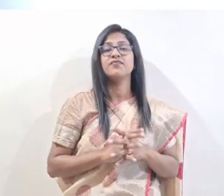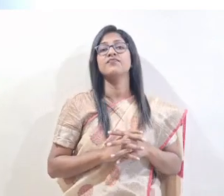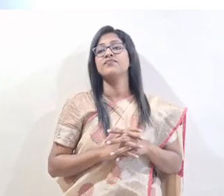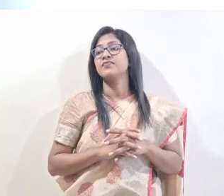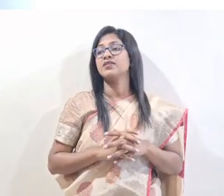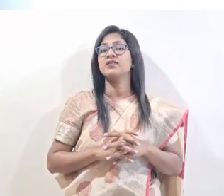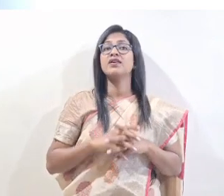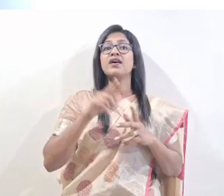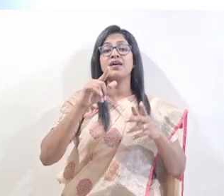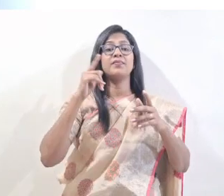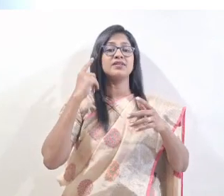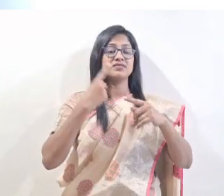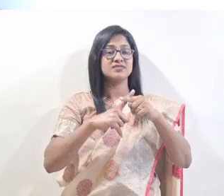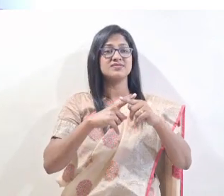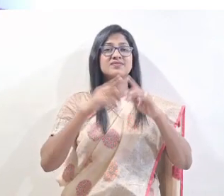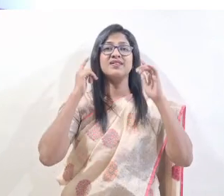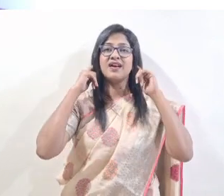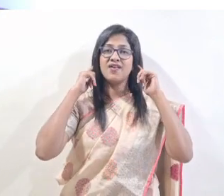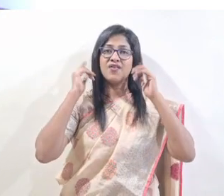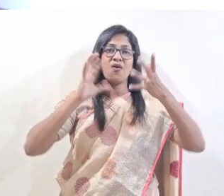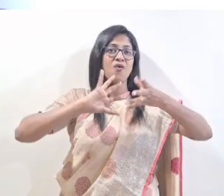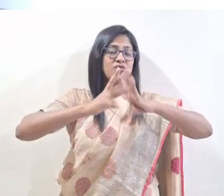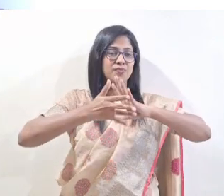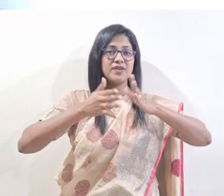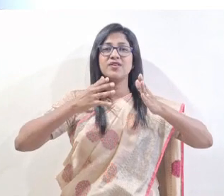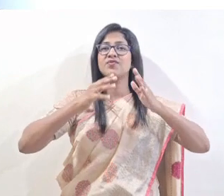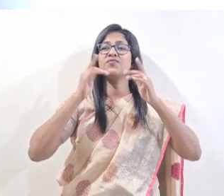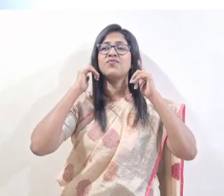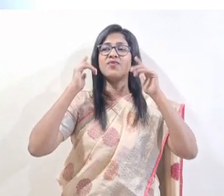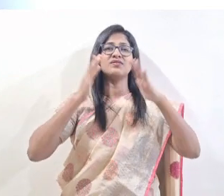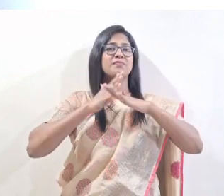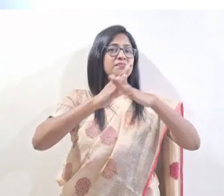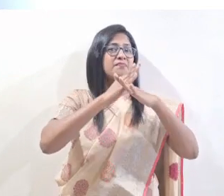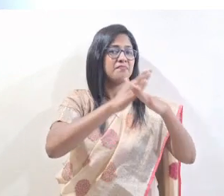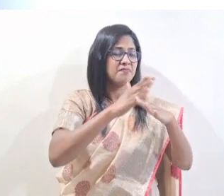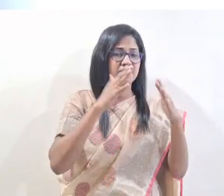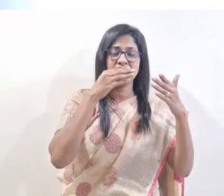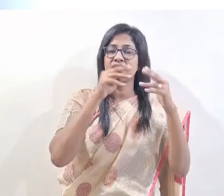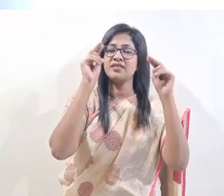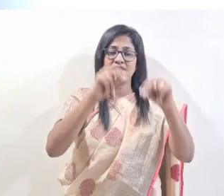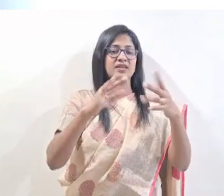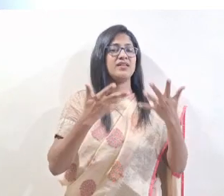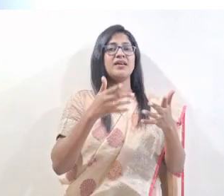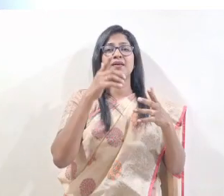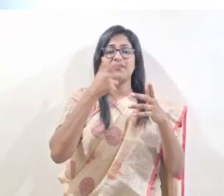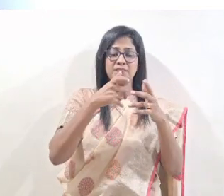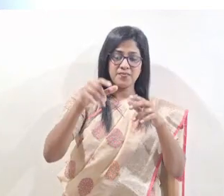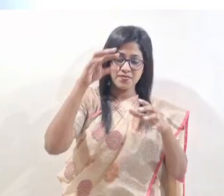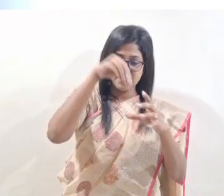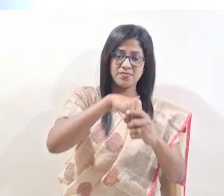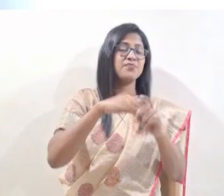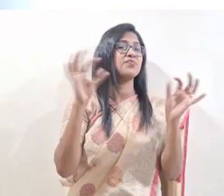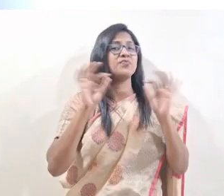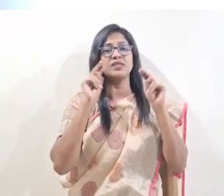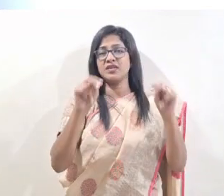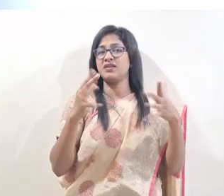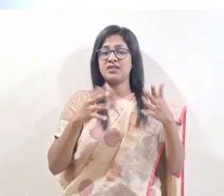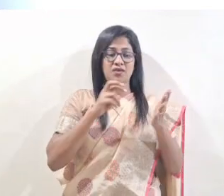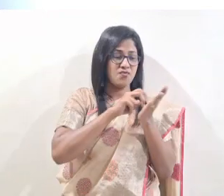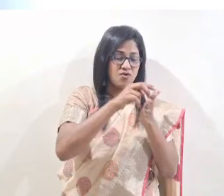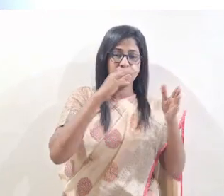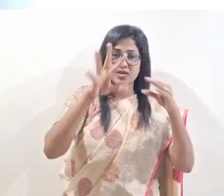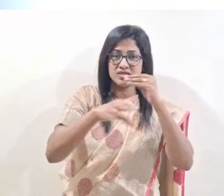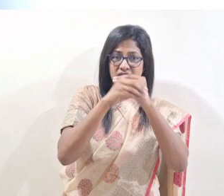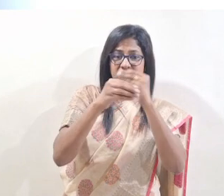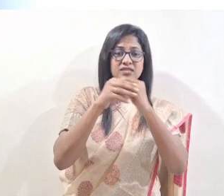lateral barriers work as automatic noise barriers. You don't need to put noise barriers. You don't need to put parapets. You don't need to put walkways. You